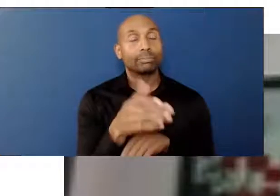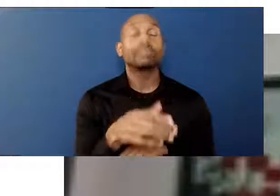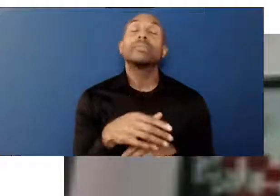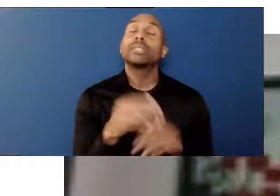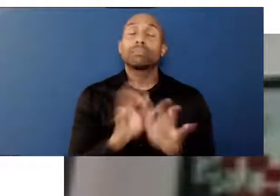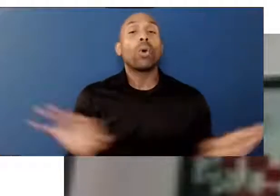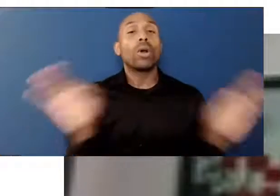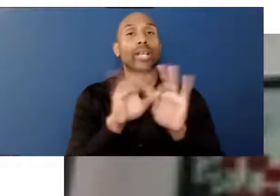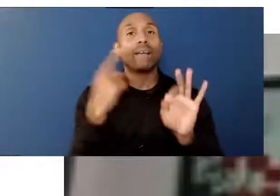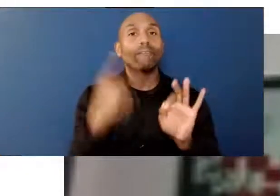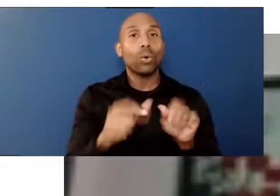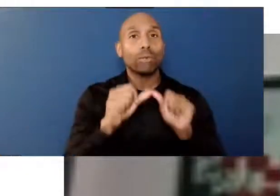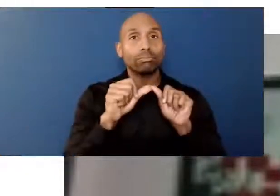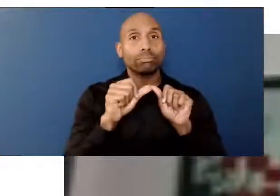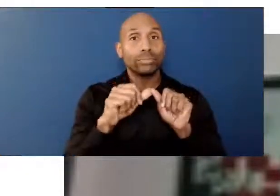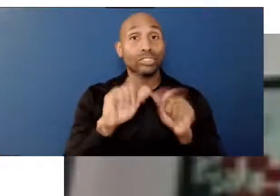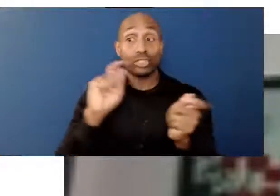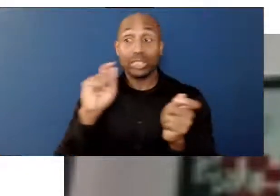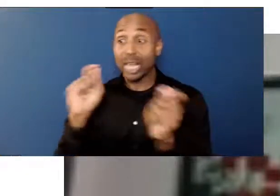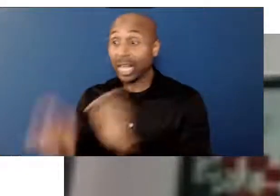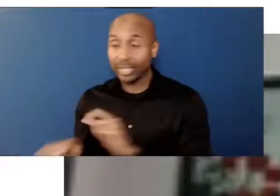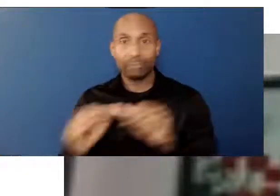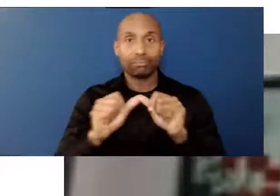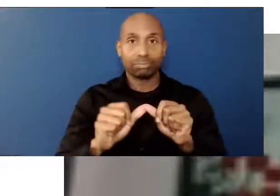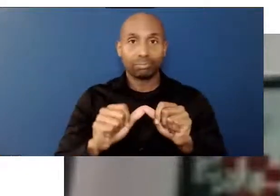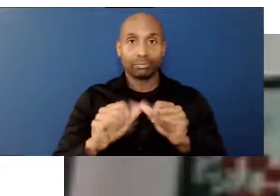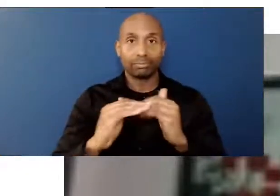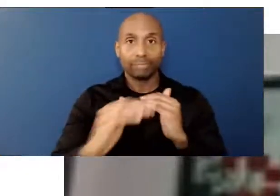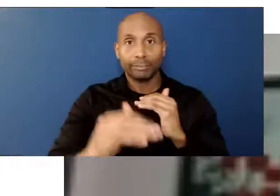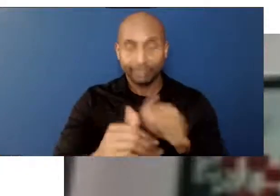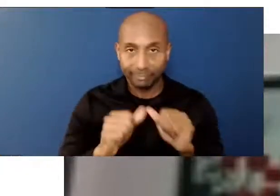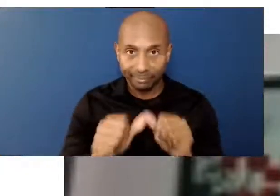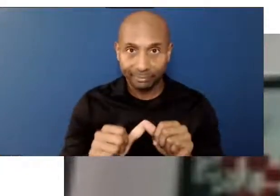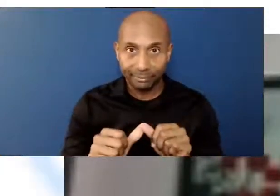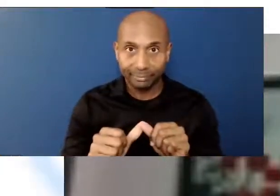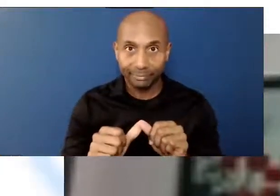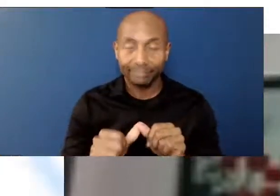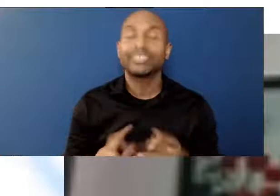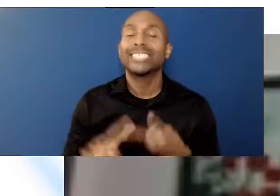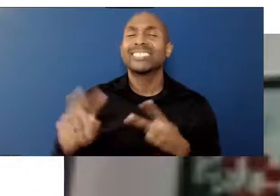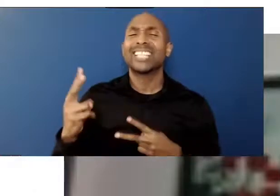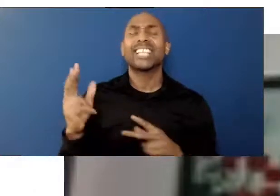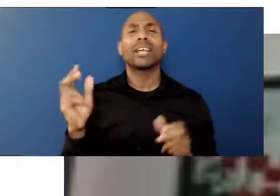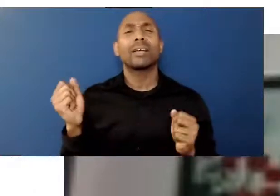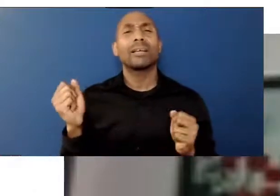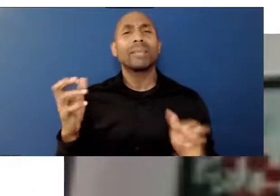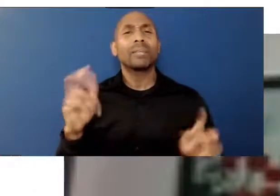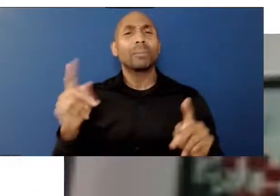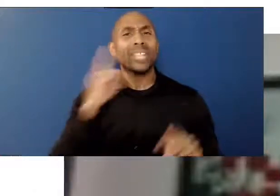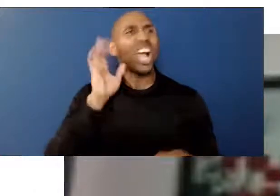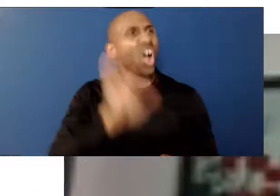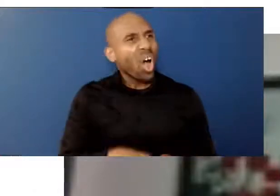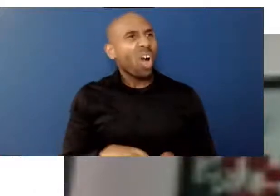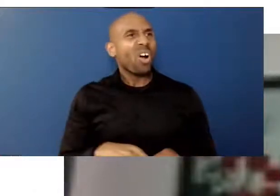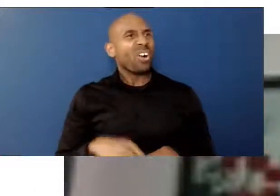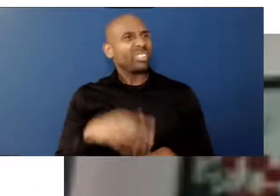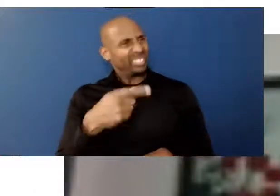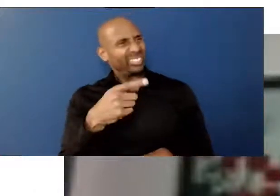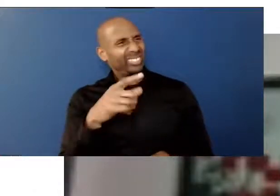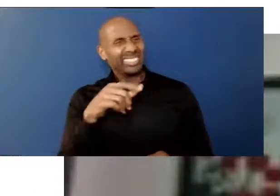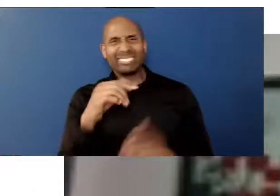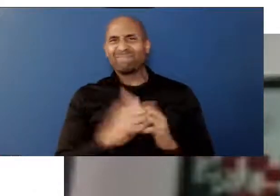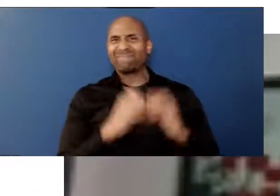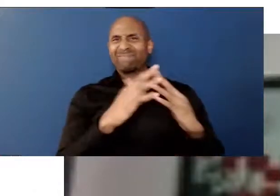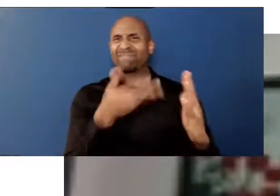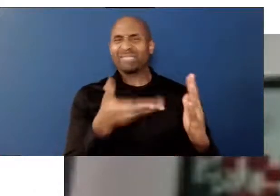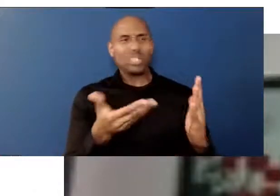thing is, folks may think that we're really, really big in terms of staff. That's what they sometimes think about government. Well, as I said at the beginning, we're small